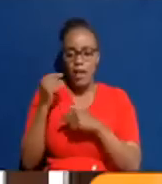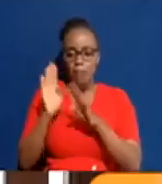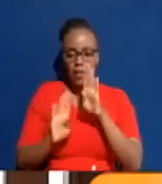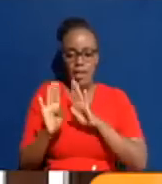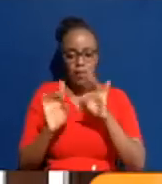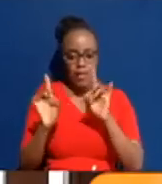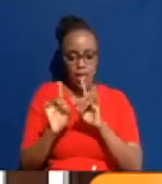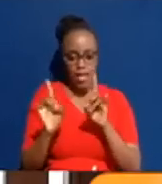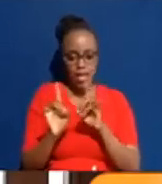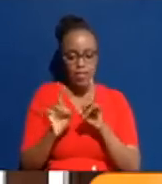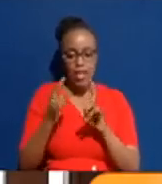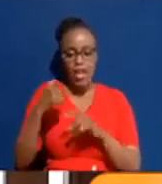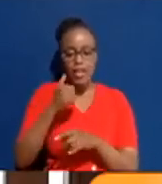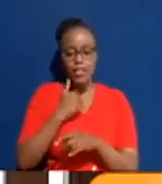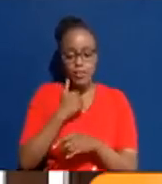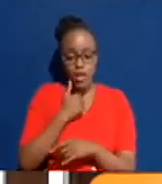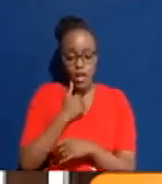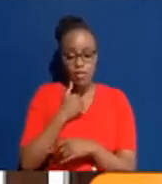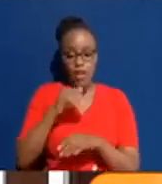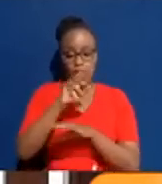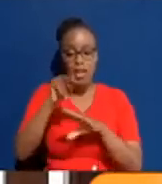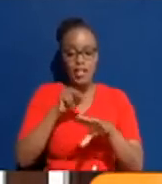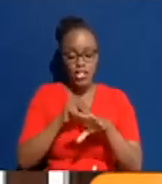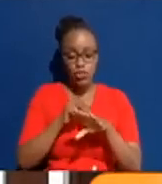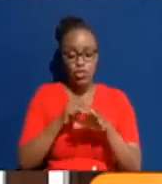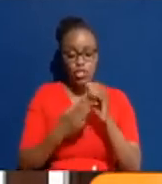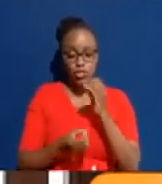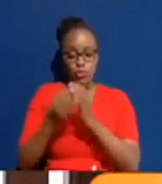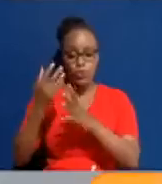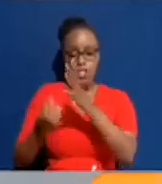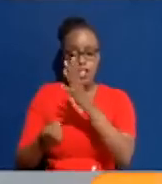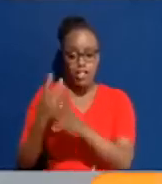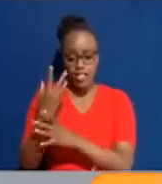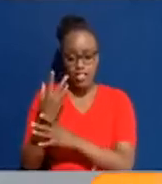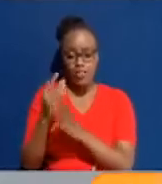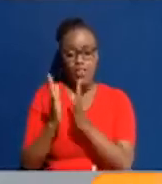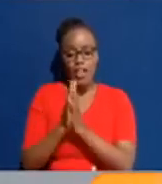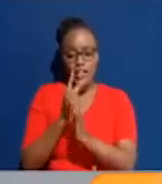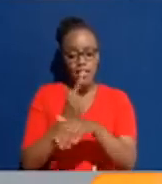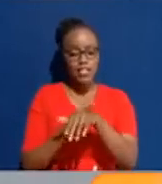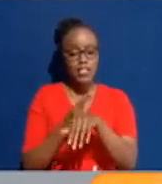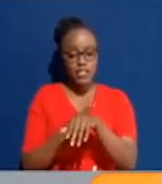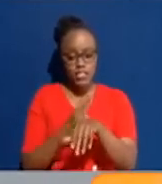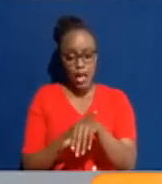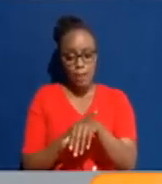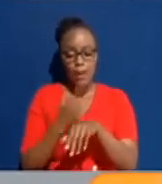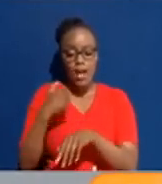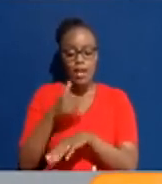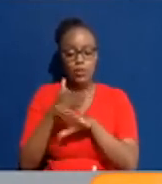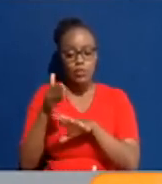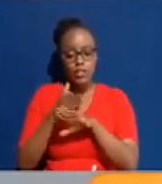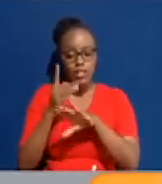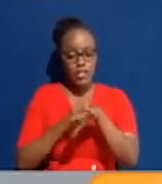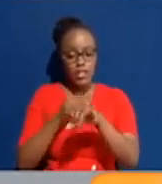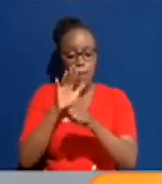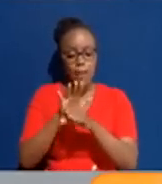have a nation to create. Yeah. And time, we have wasted a lot of time. We have